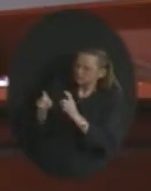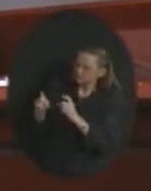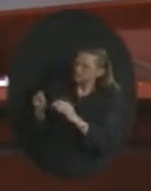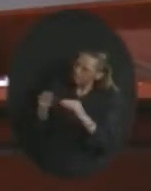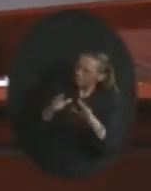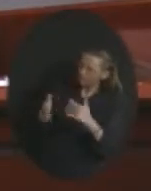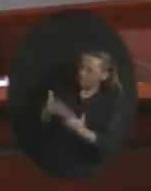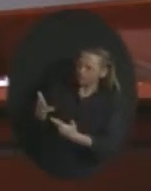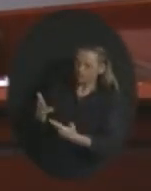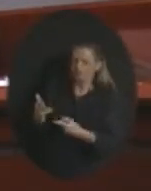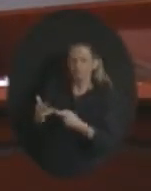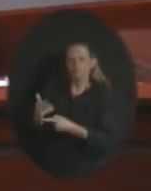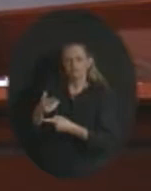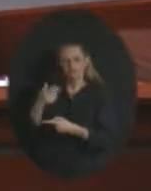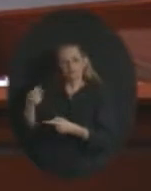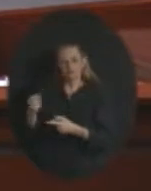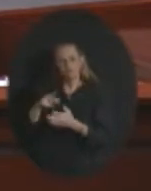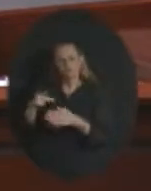additional requests